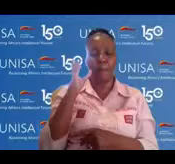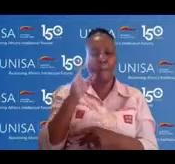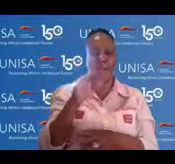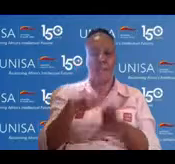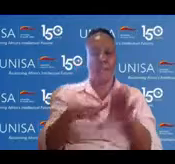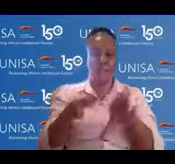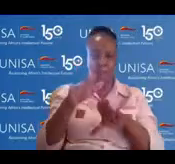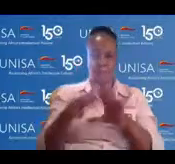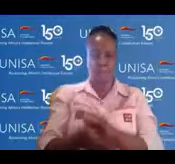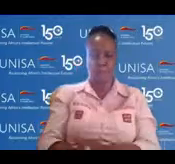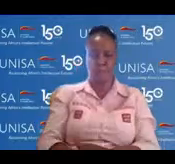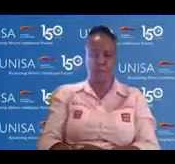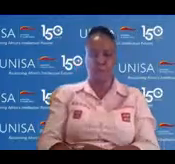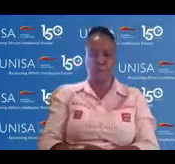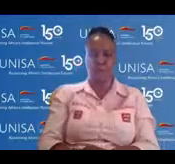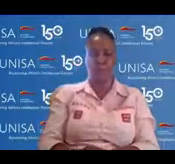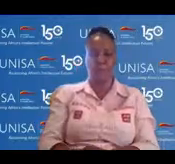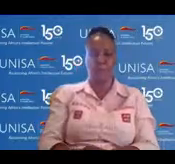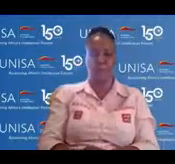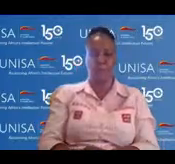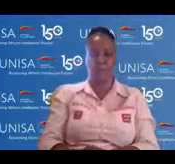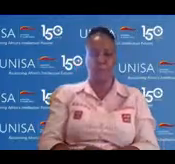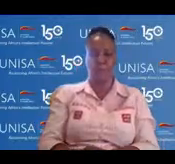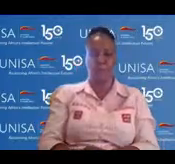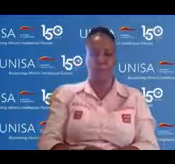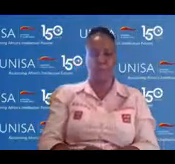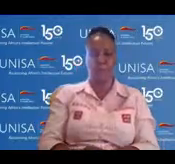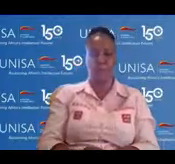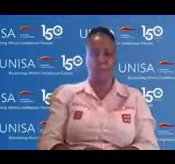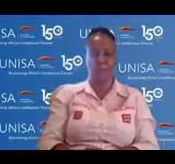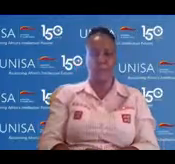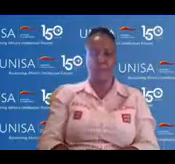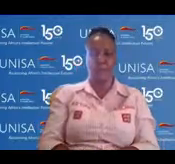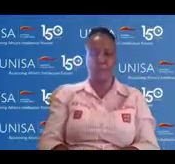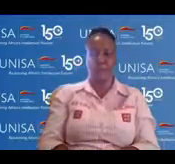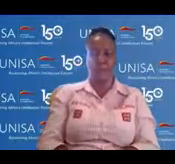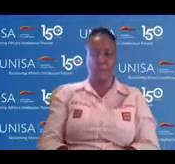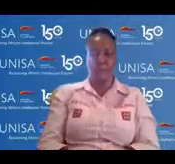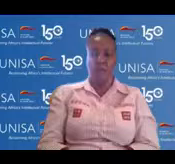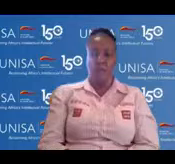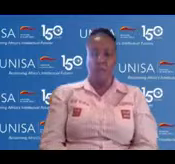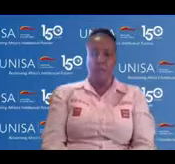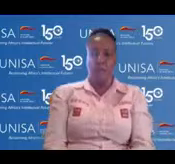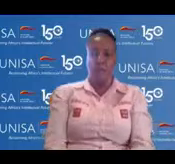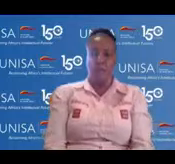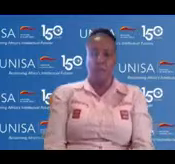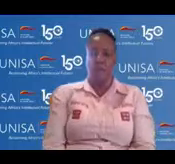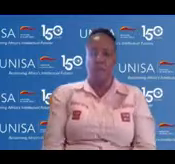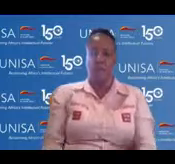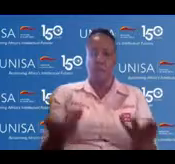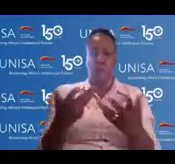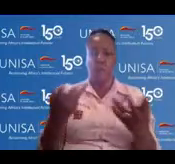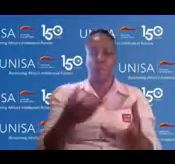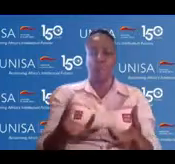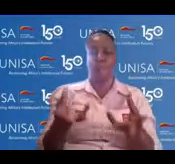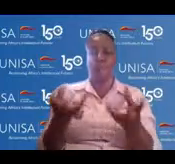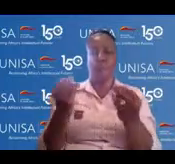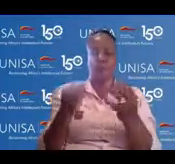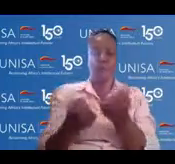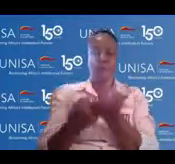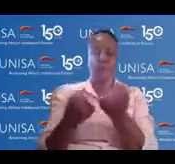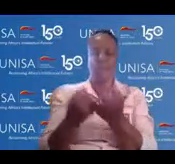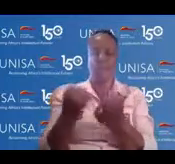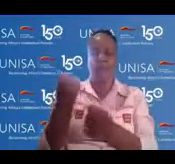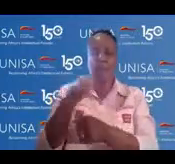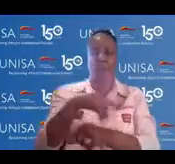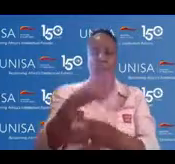So I'll hand over for this stage back to Denzel for where do you actually find support on the day of the exams? Thanks so much,